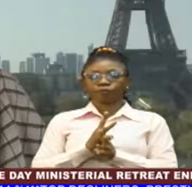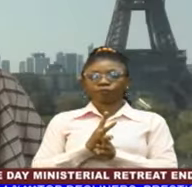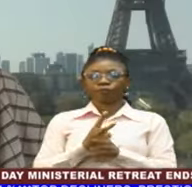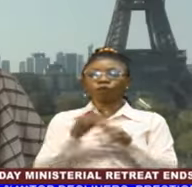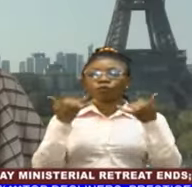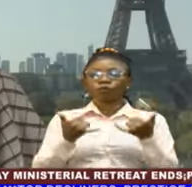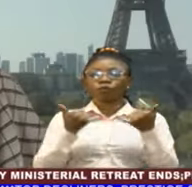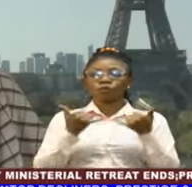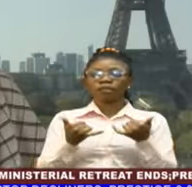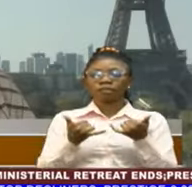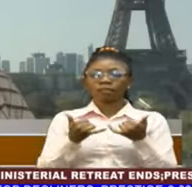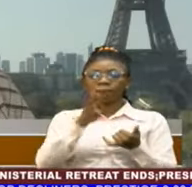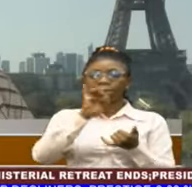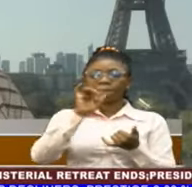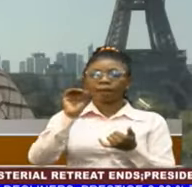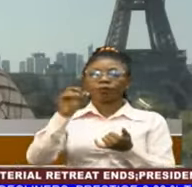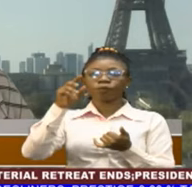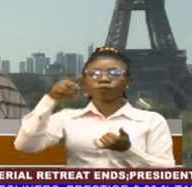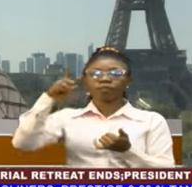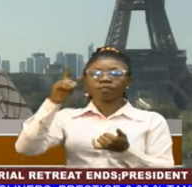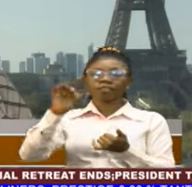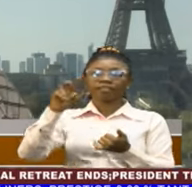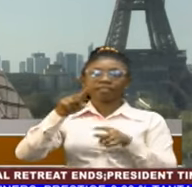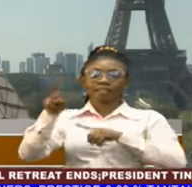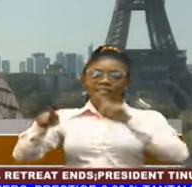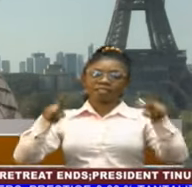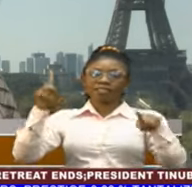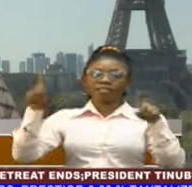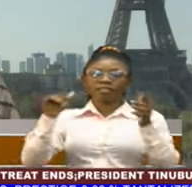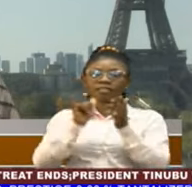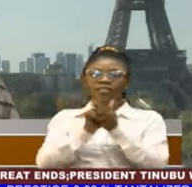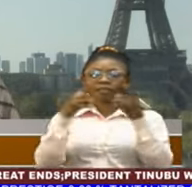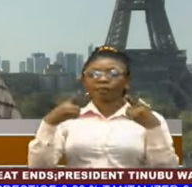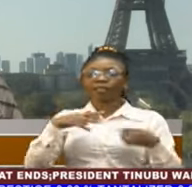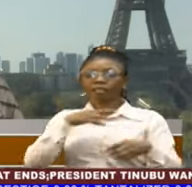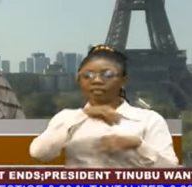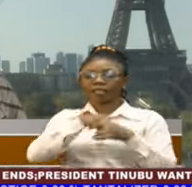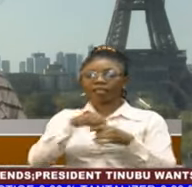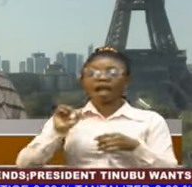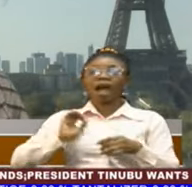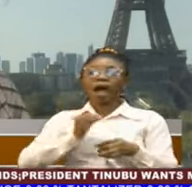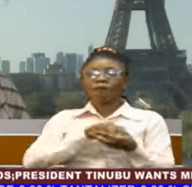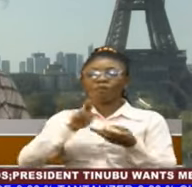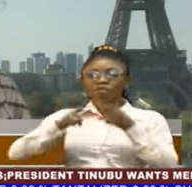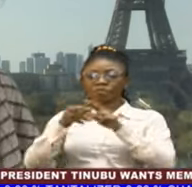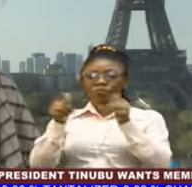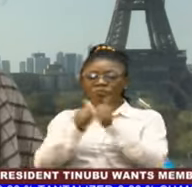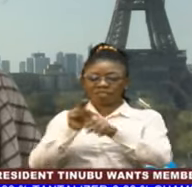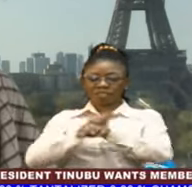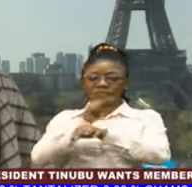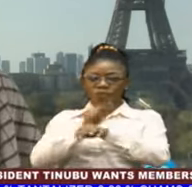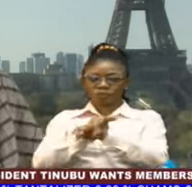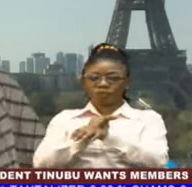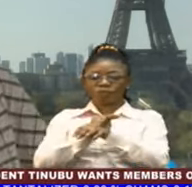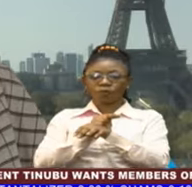Today's biodiversity crisis stems from the crisis in our relationship with nature, with other species in the living